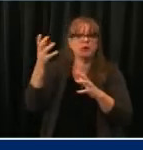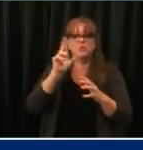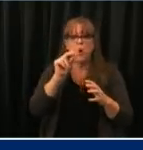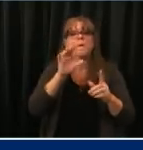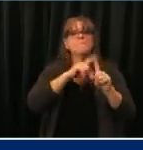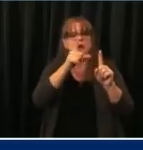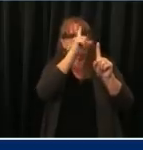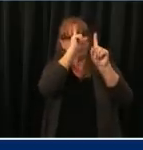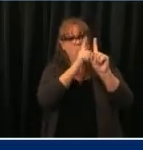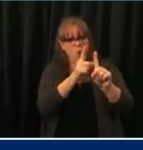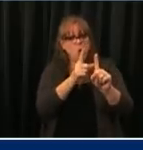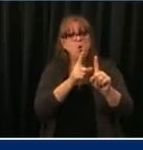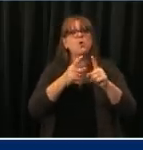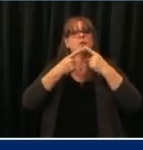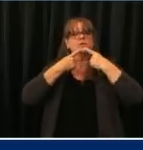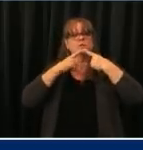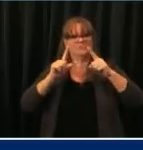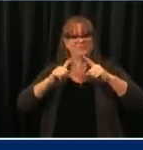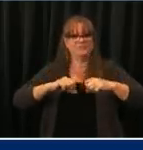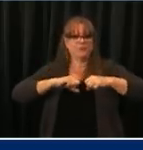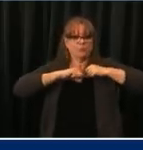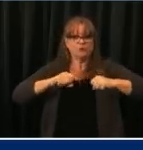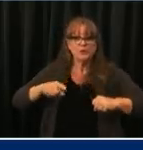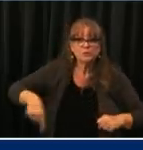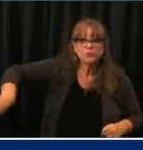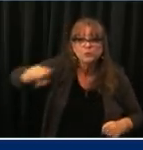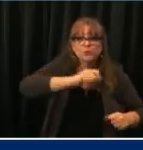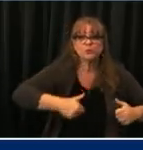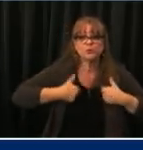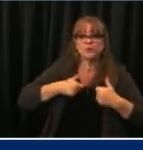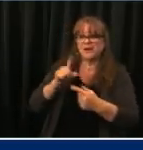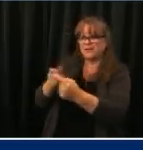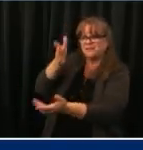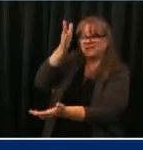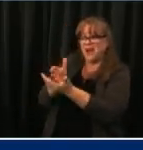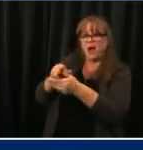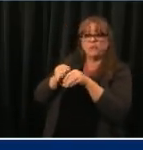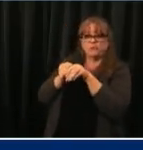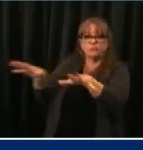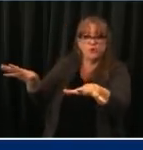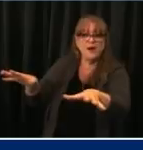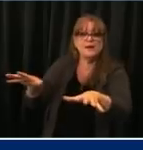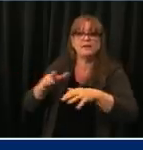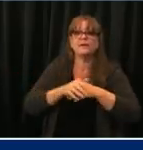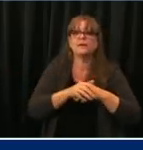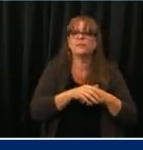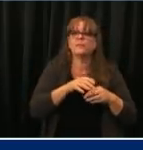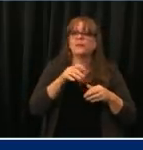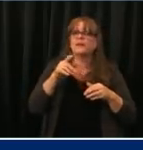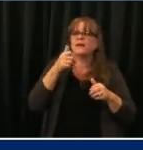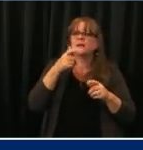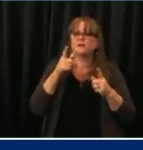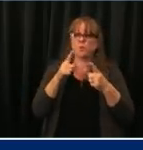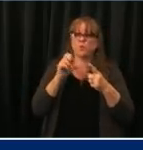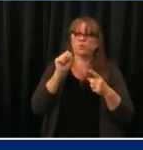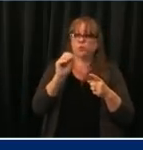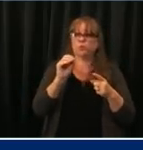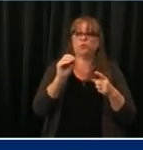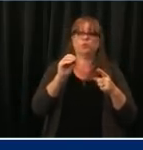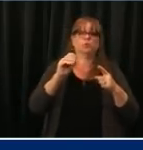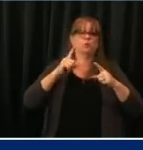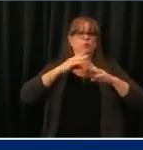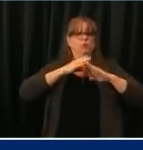pandemic. Here in Colorado, we're doing everything we can to win the race against time, the race against the virus and its